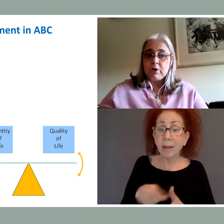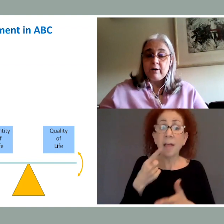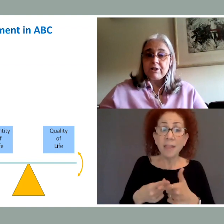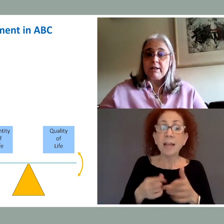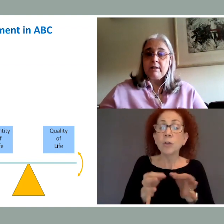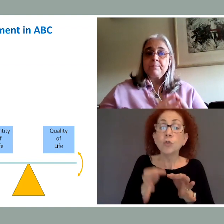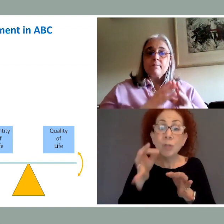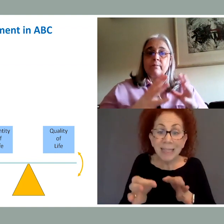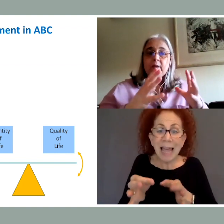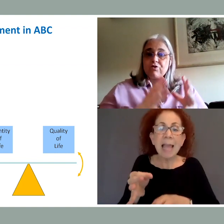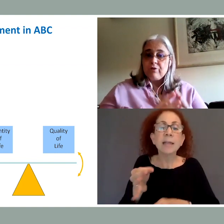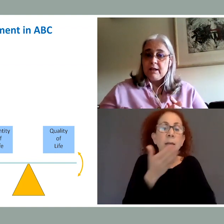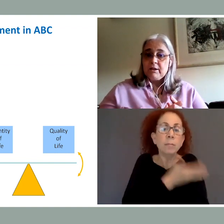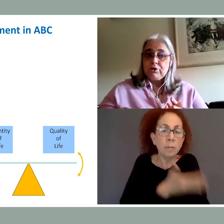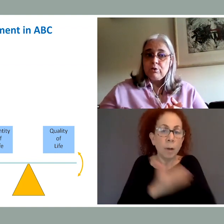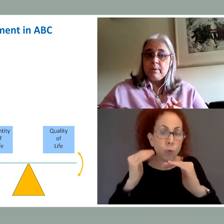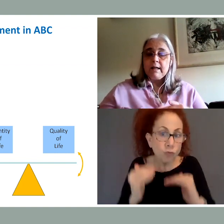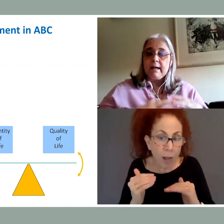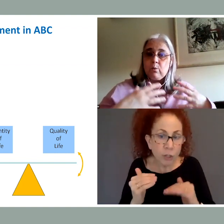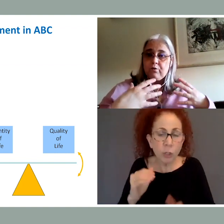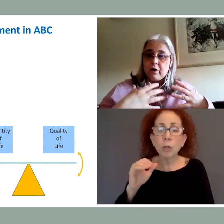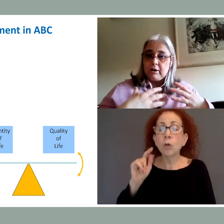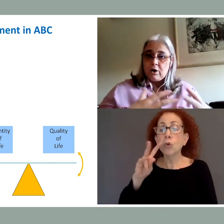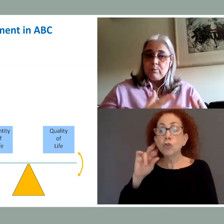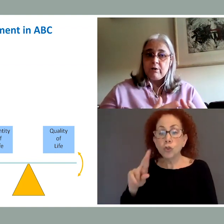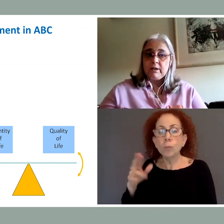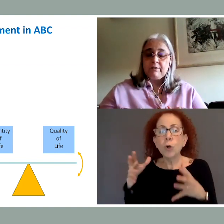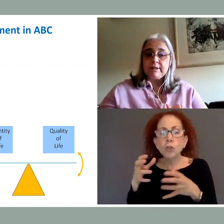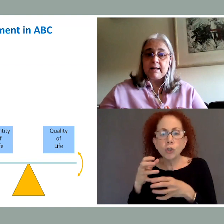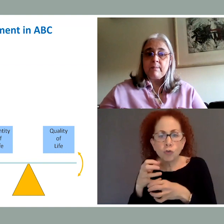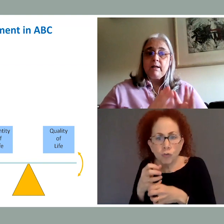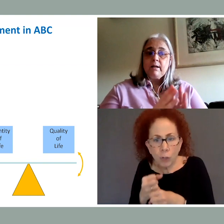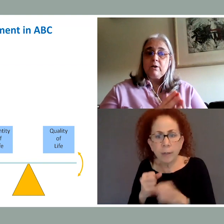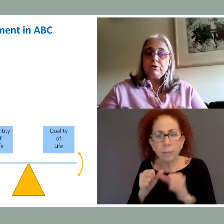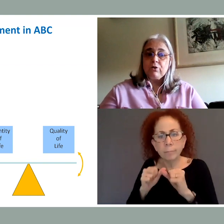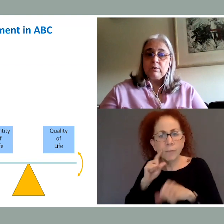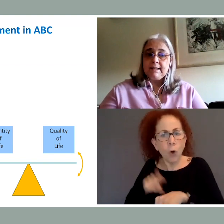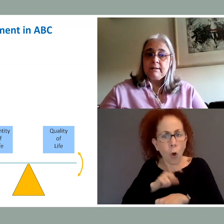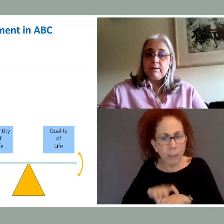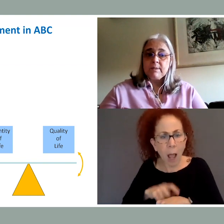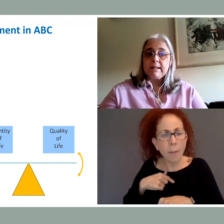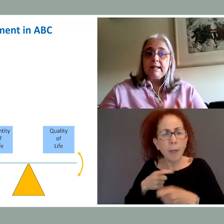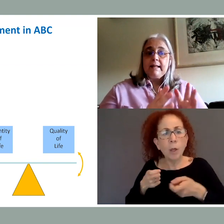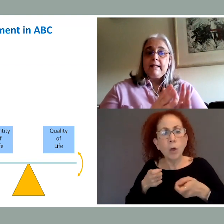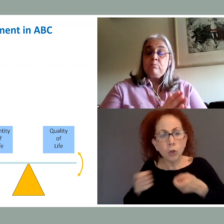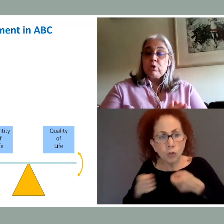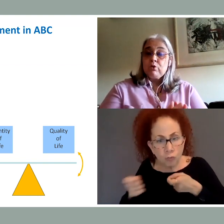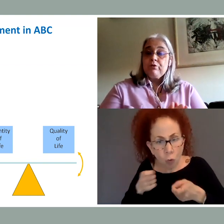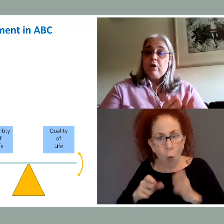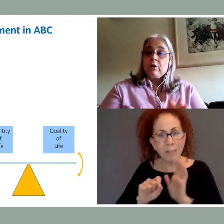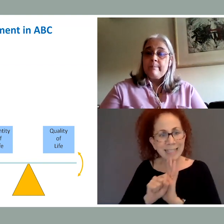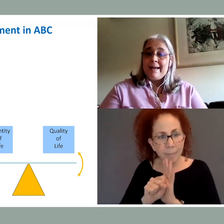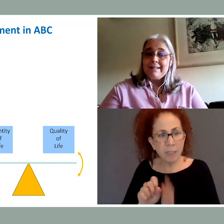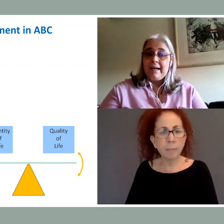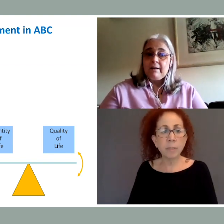delay progression, shrink the tumor for a long period of time, control symptoms,